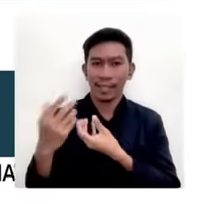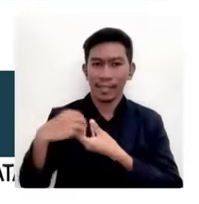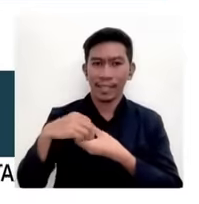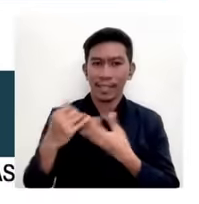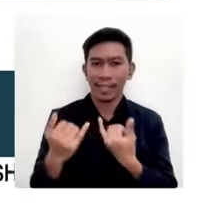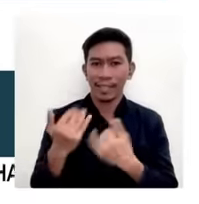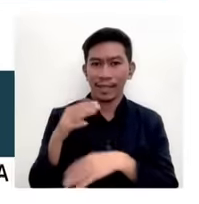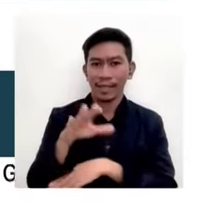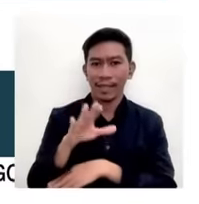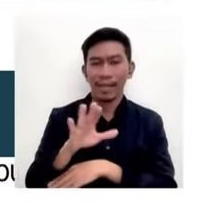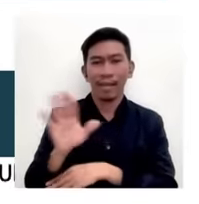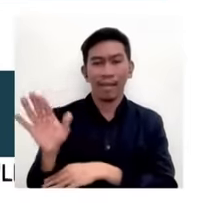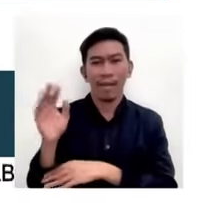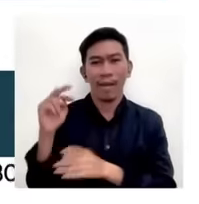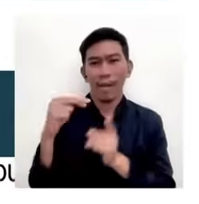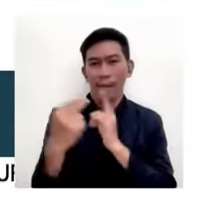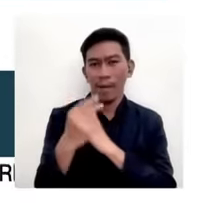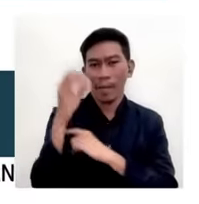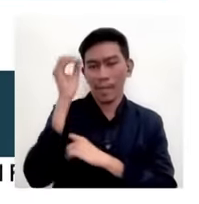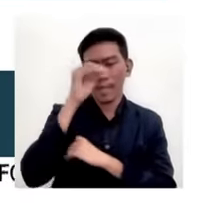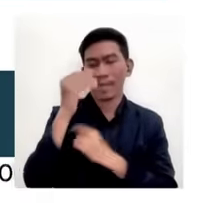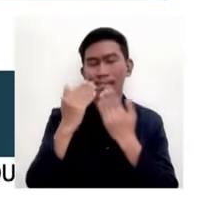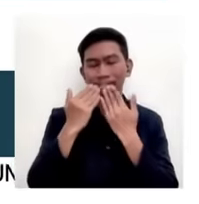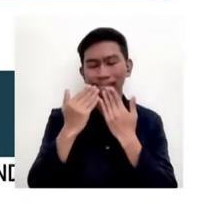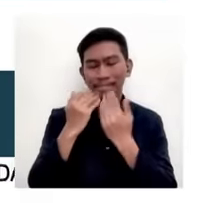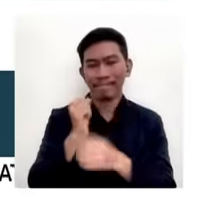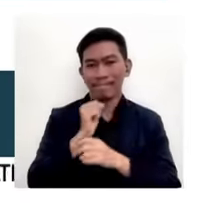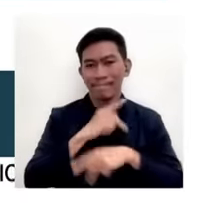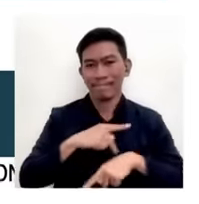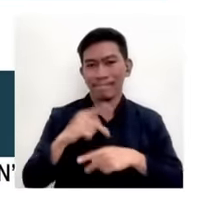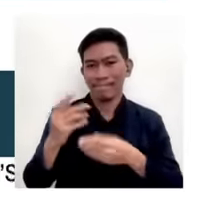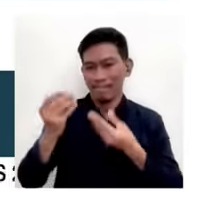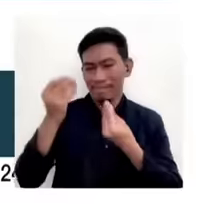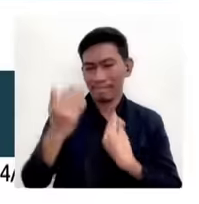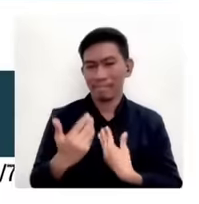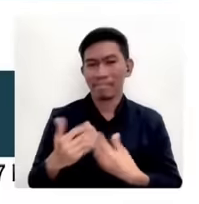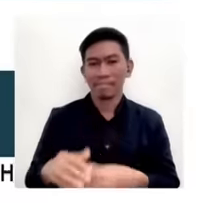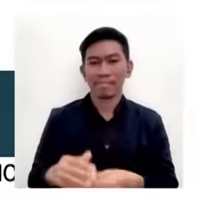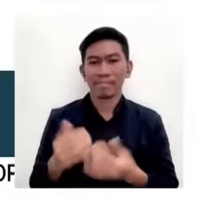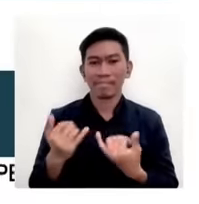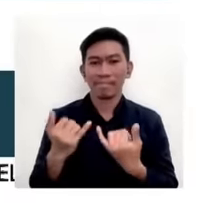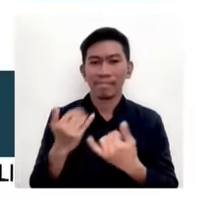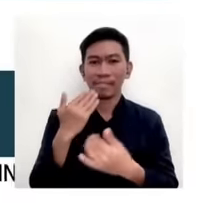giving us his insights. Maraming salamat po. We appreciate all the things that you said today. Thank you.